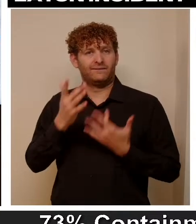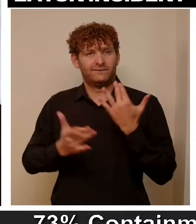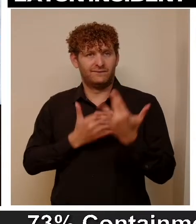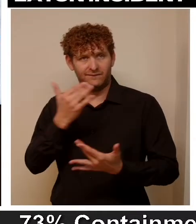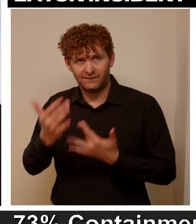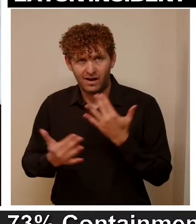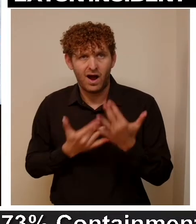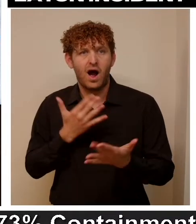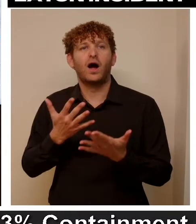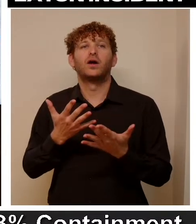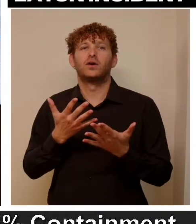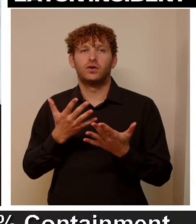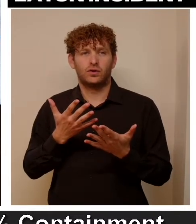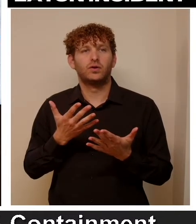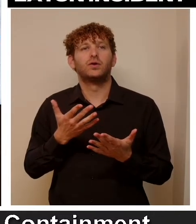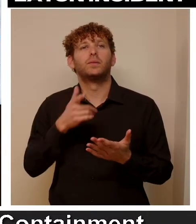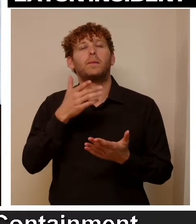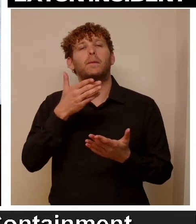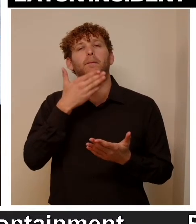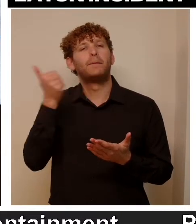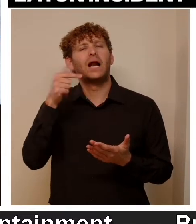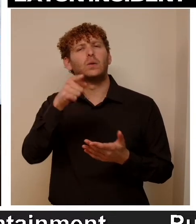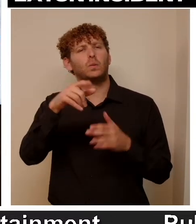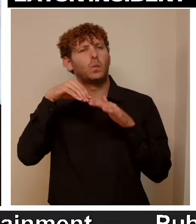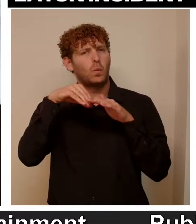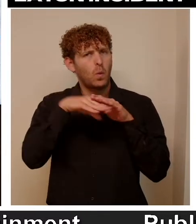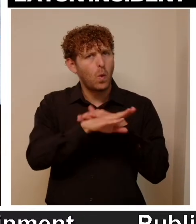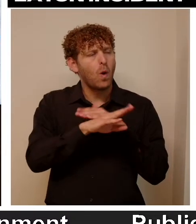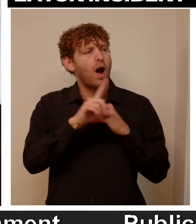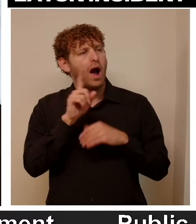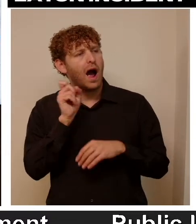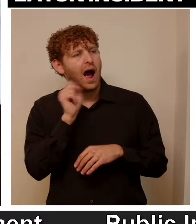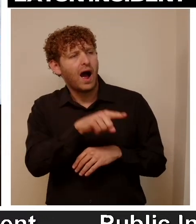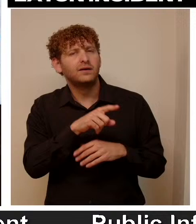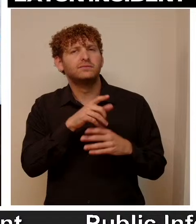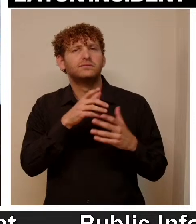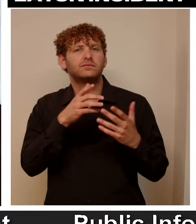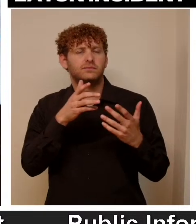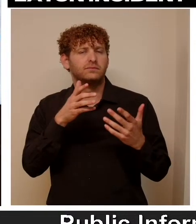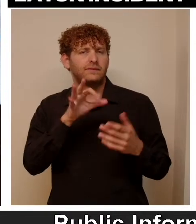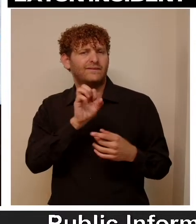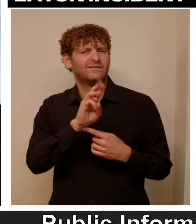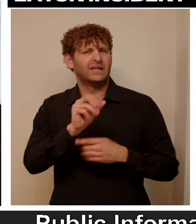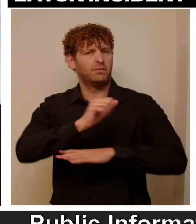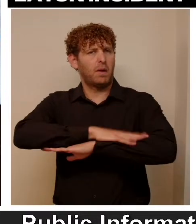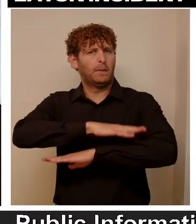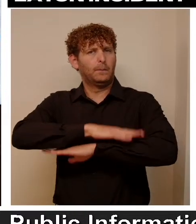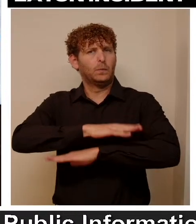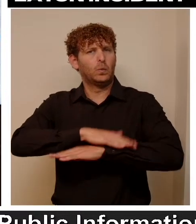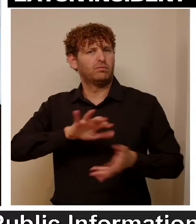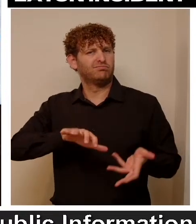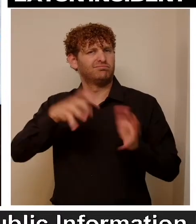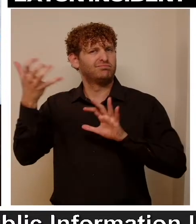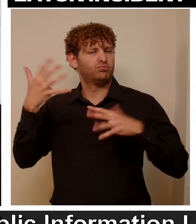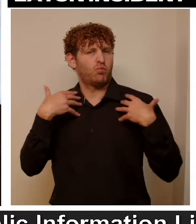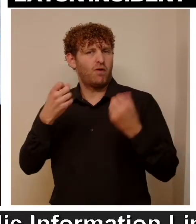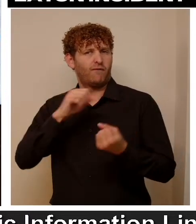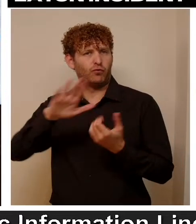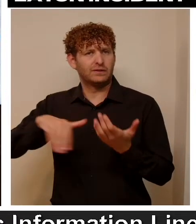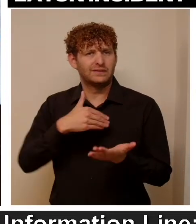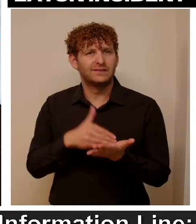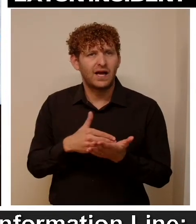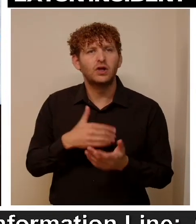to do is come talk to one of our staff at the disaster recovery centers or give us a call at that 1-800-621-3362